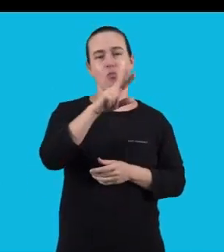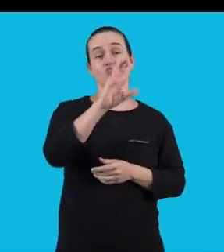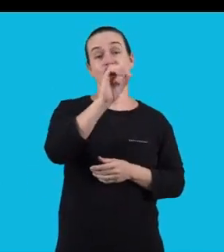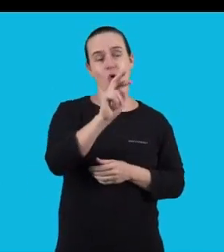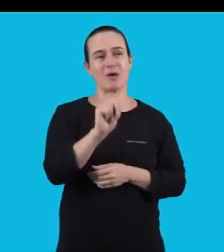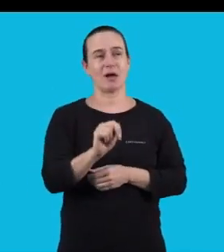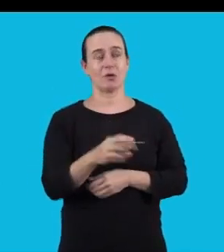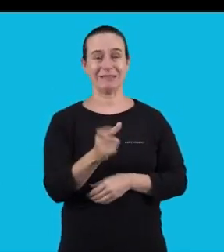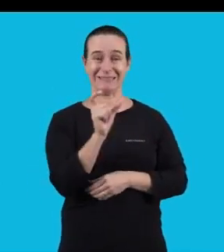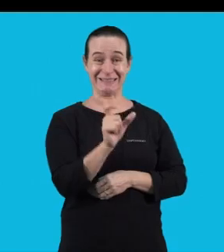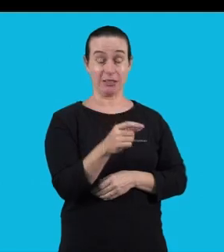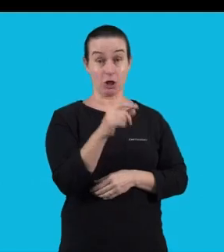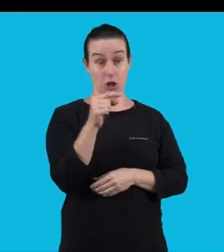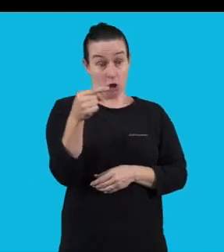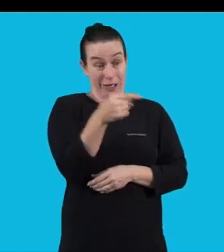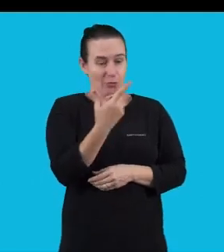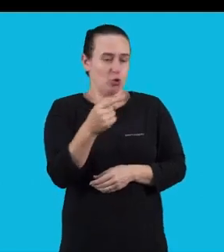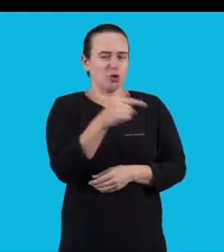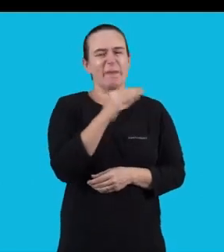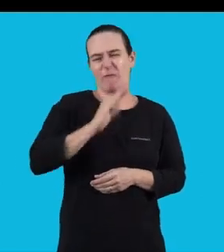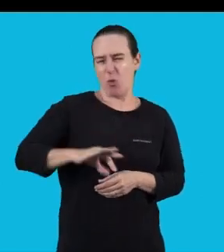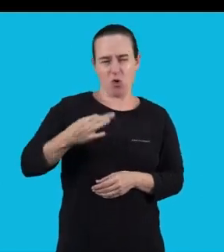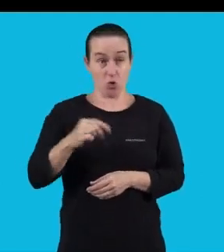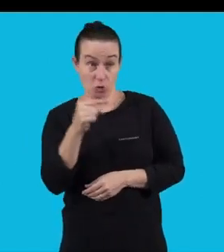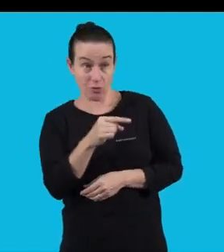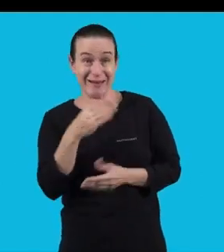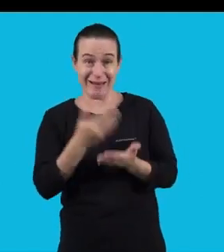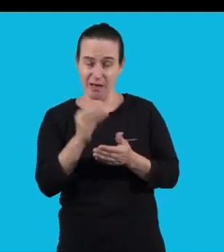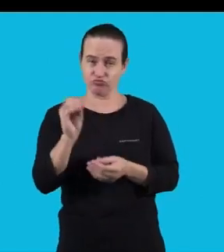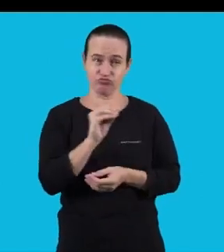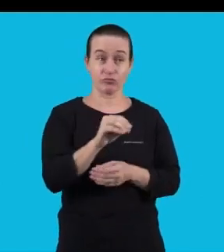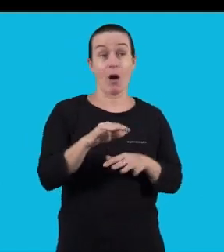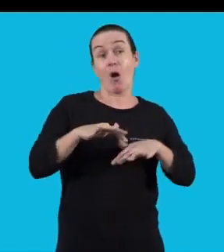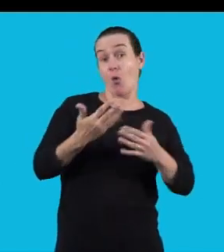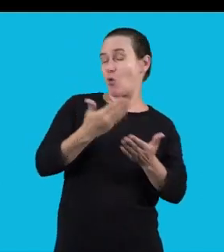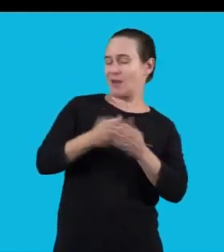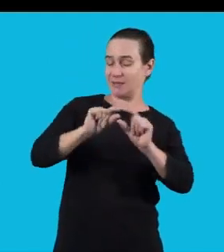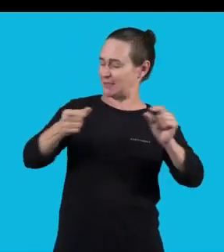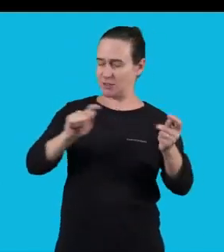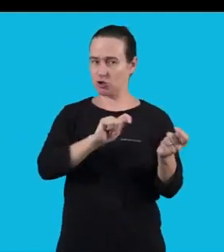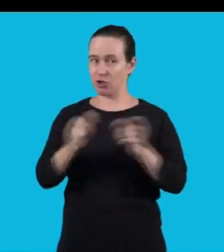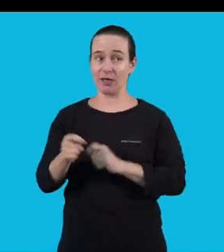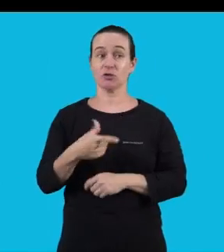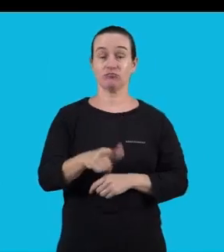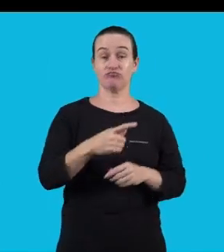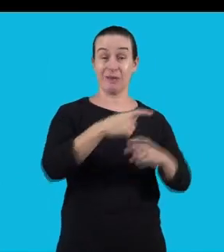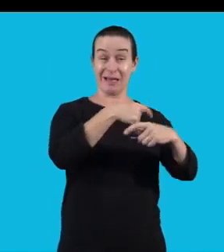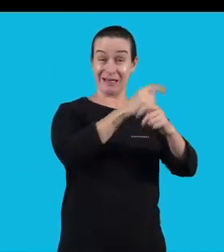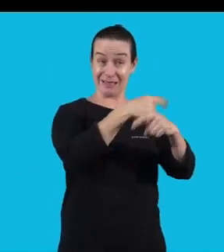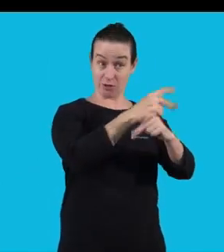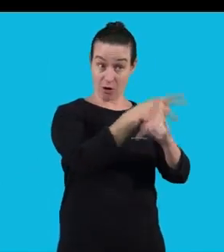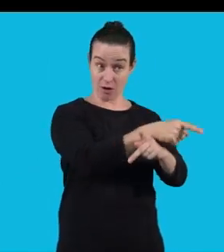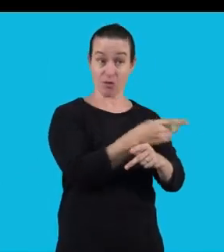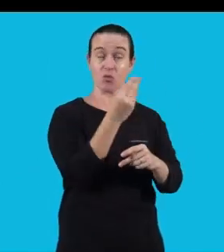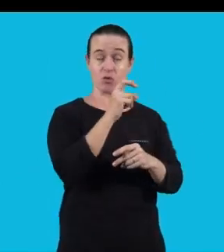pronoun. He or she could be replaced there, or you can change the sentence to a TikToker with a